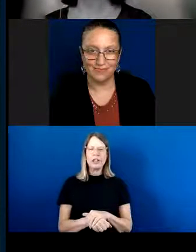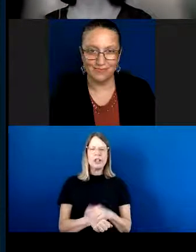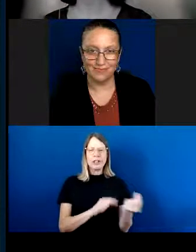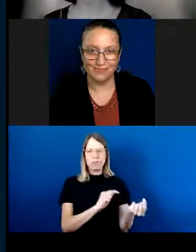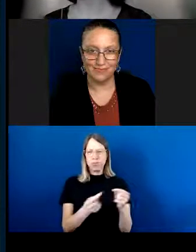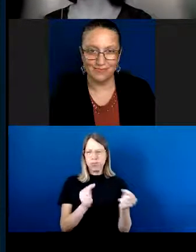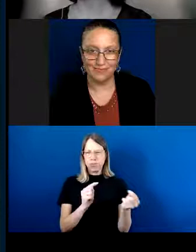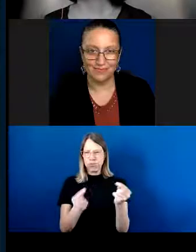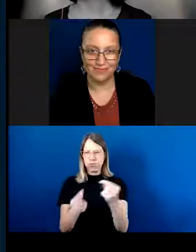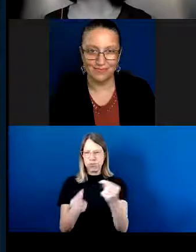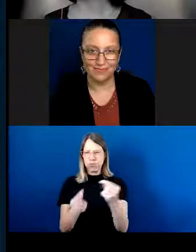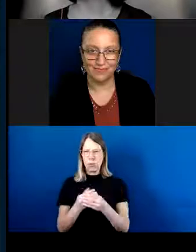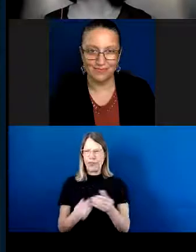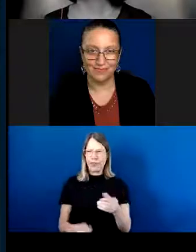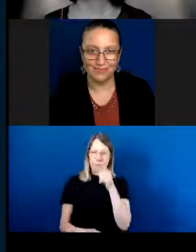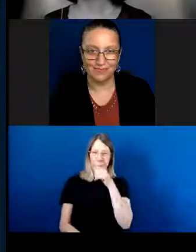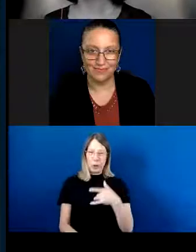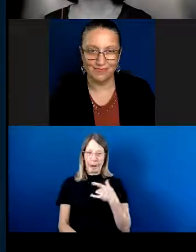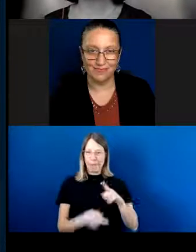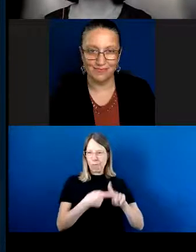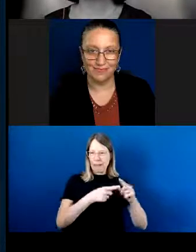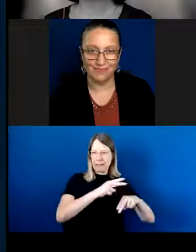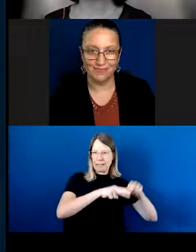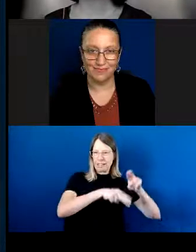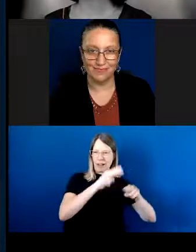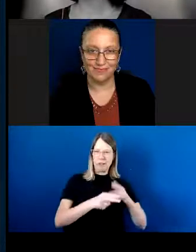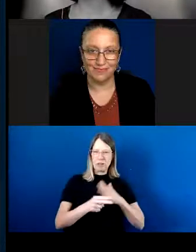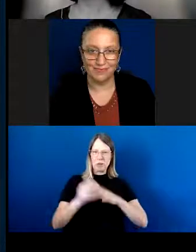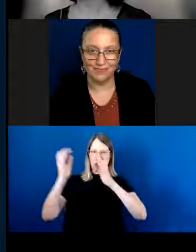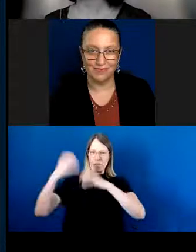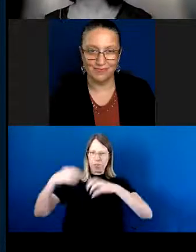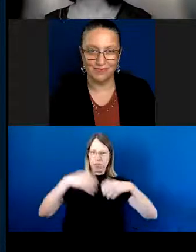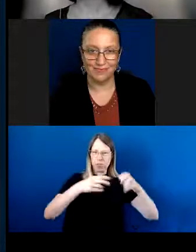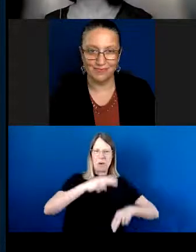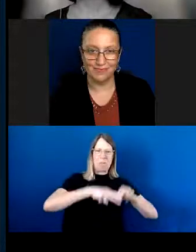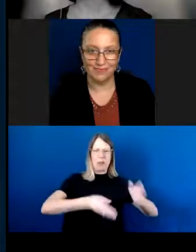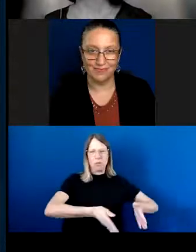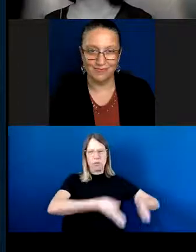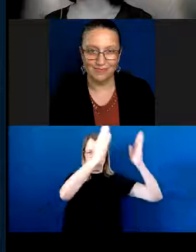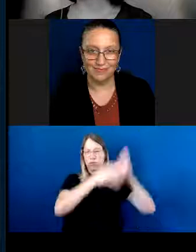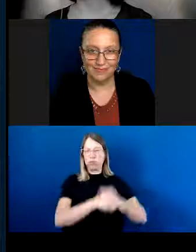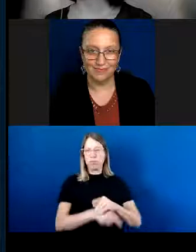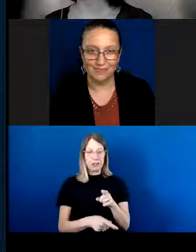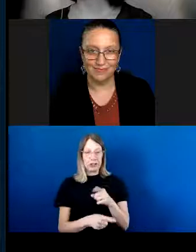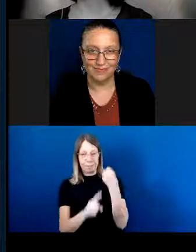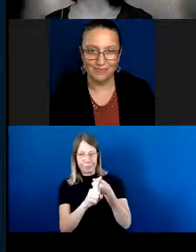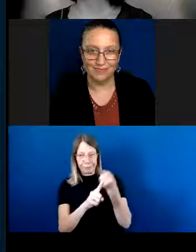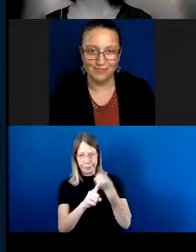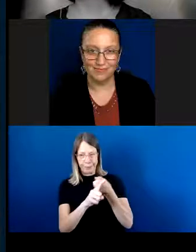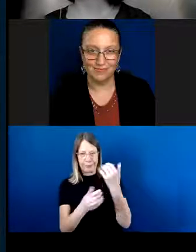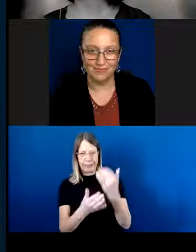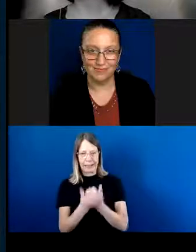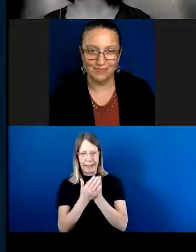ultimately resulted in Woolloomooloo being saved from demolition. The properties surrounding the centre were threatened